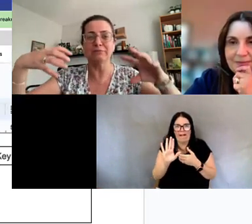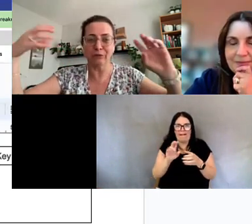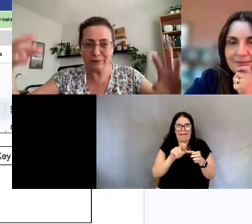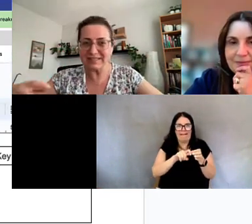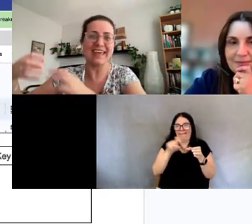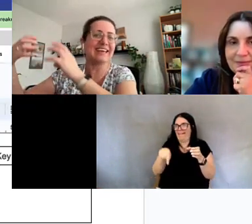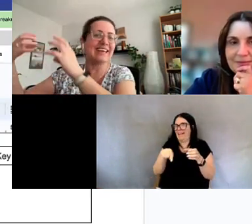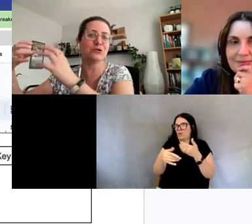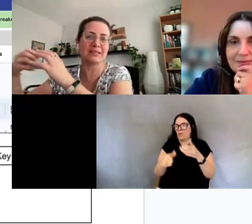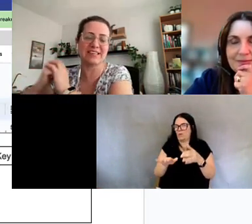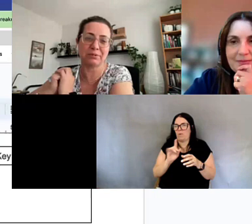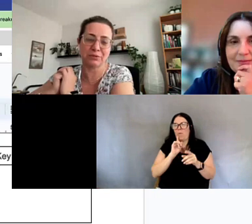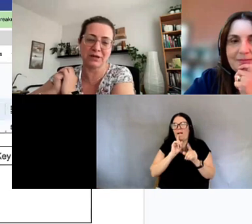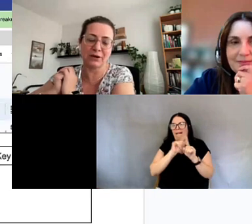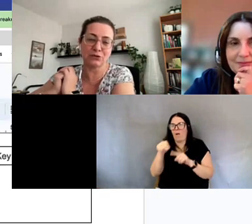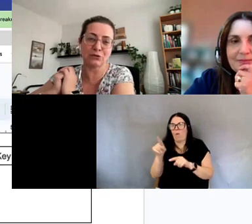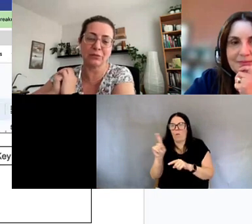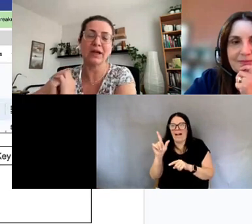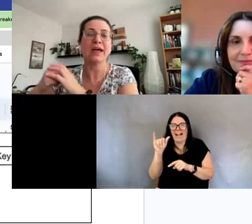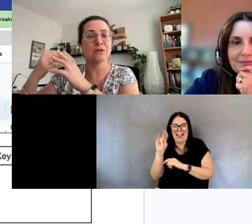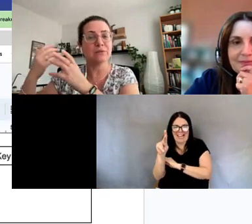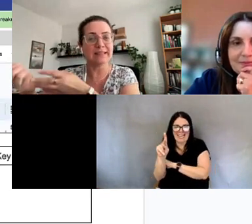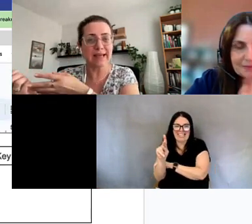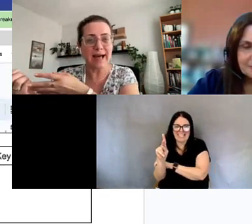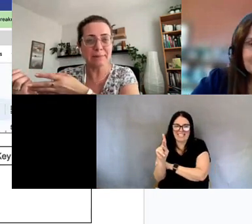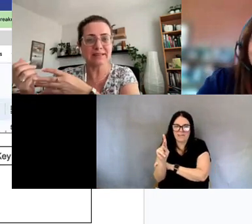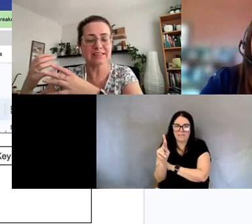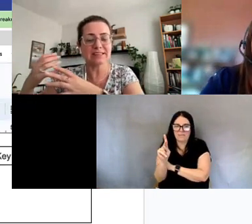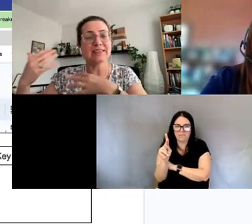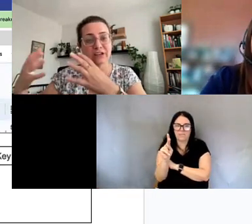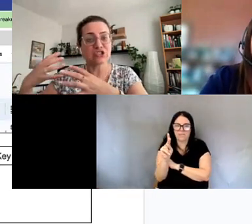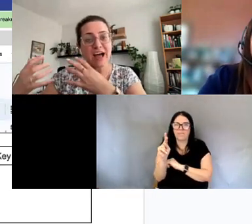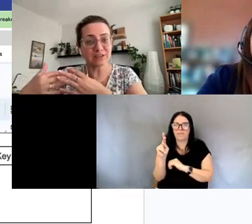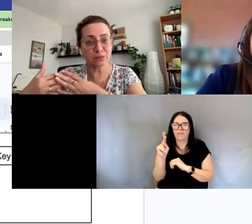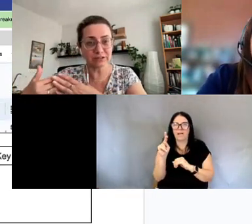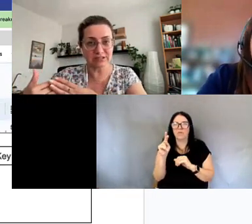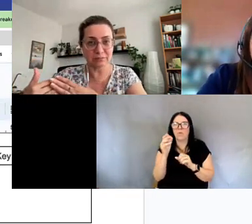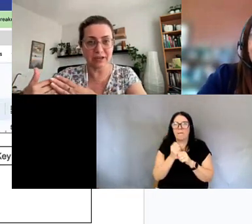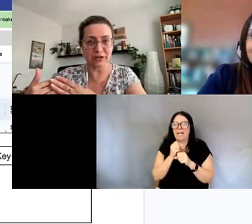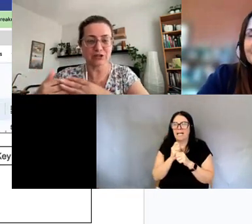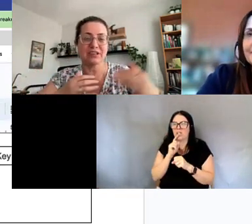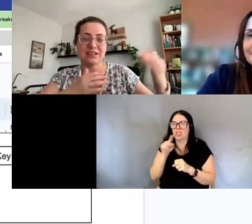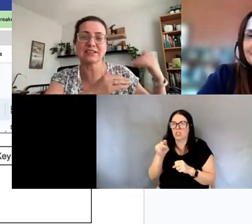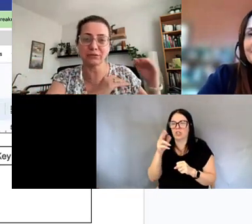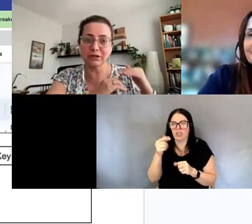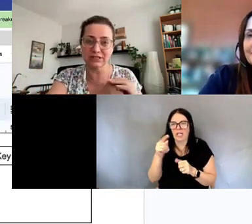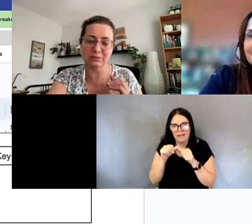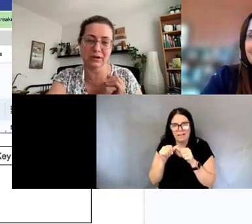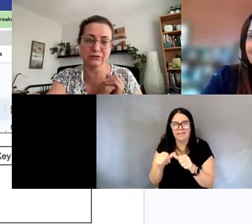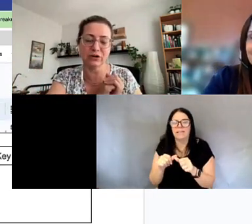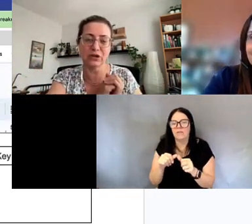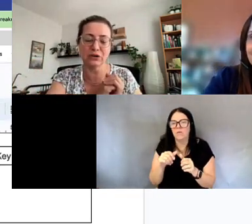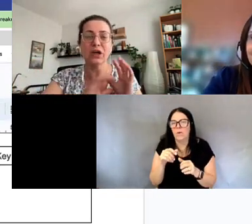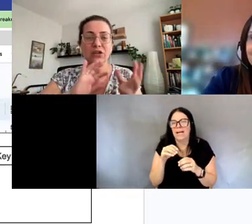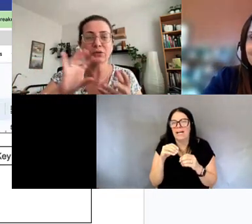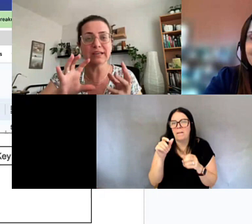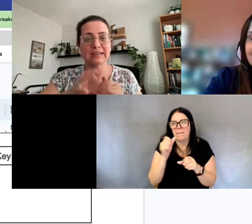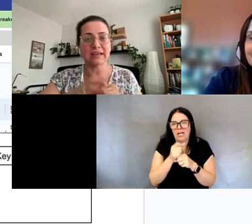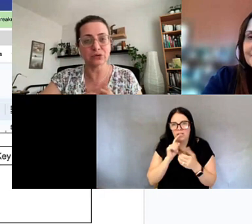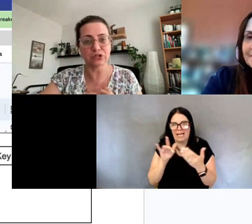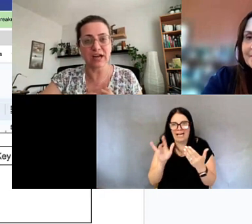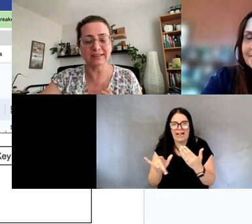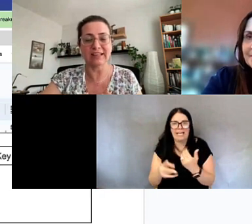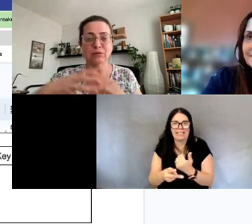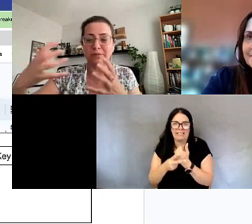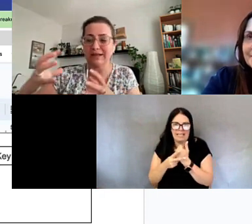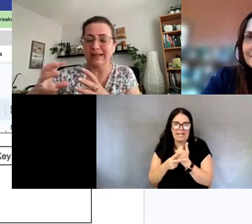room and will be taken to a separate breakout room. And when that happens, the chat will disappear. So this link will disappear for you. You will get a